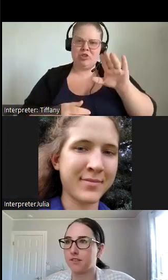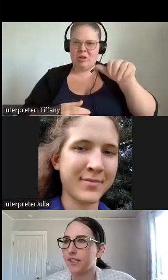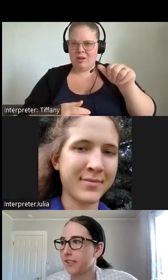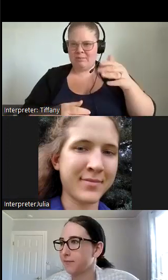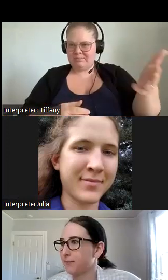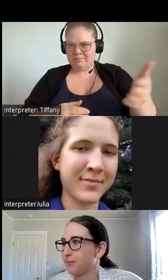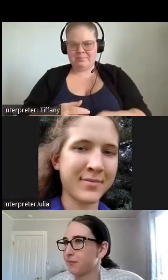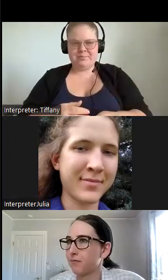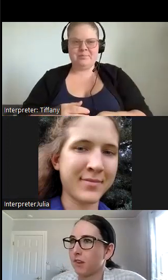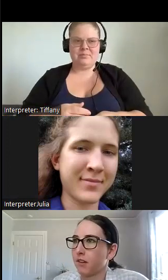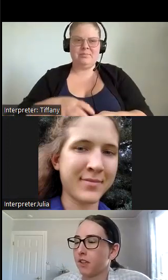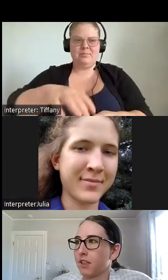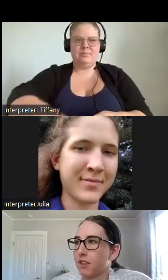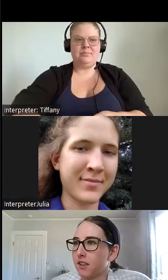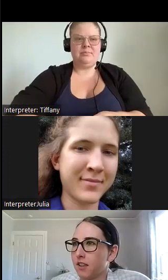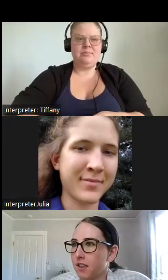All right.